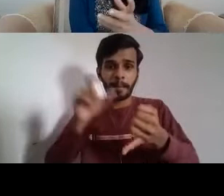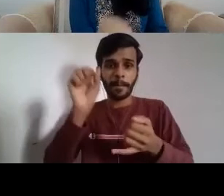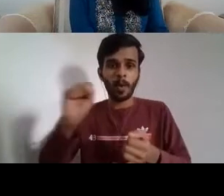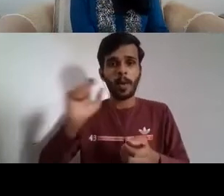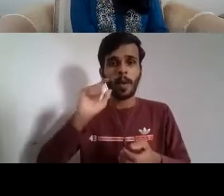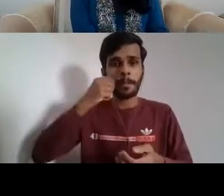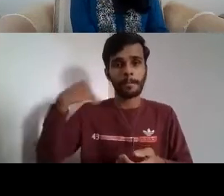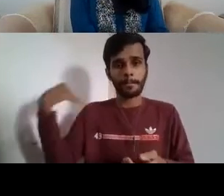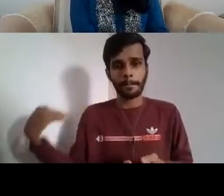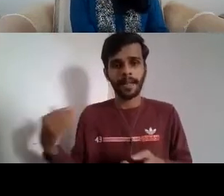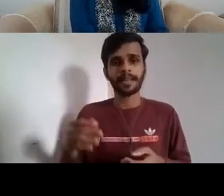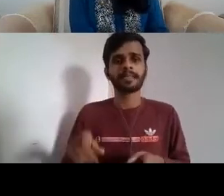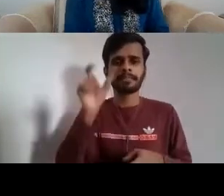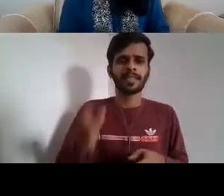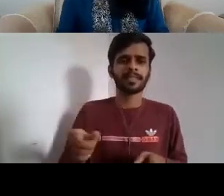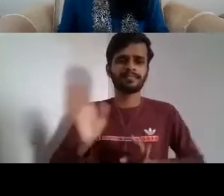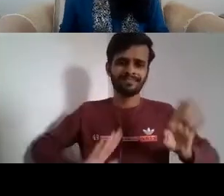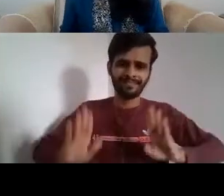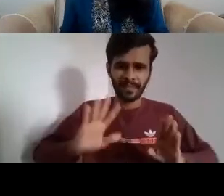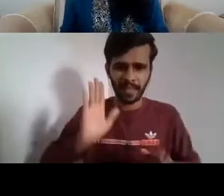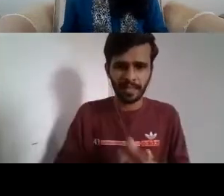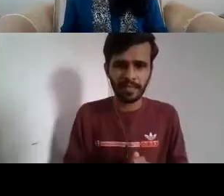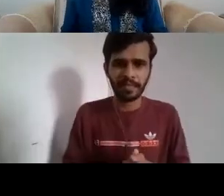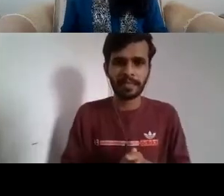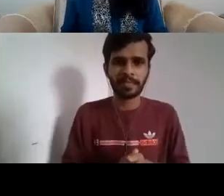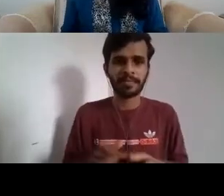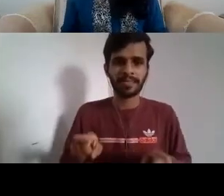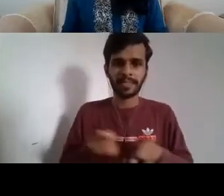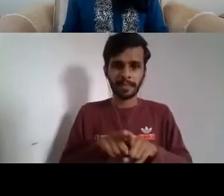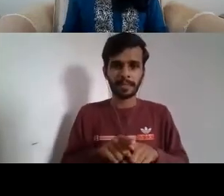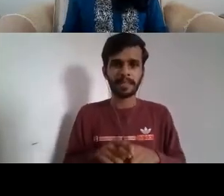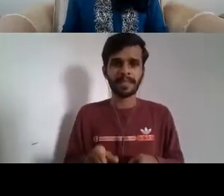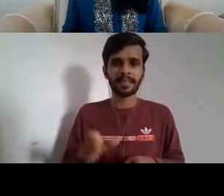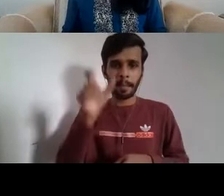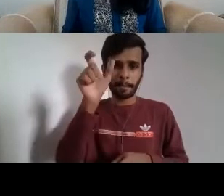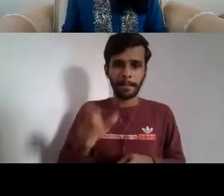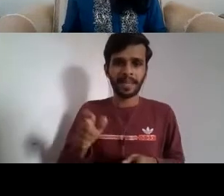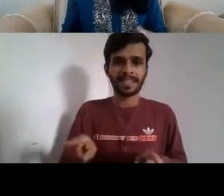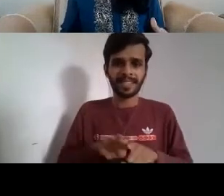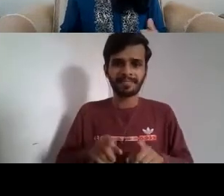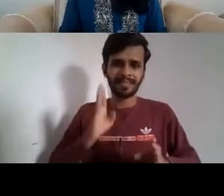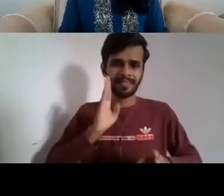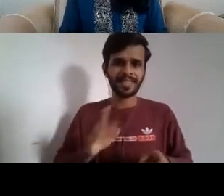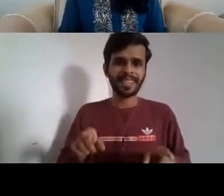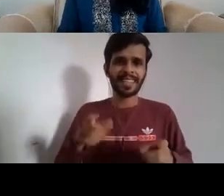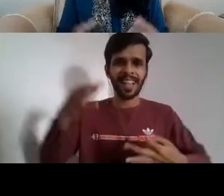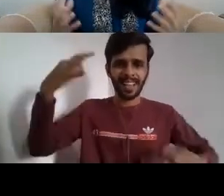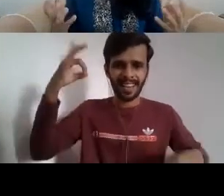and also a choreographer. He was best known for creating a fusion style of dance,